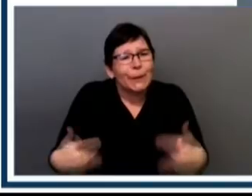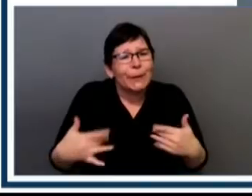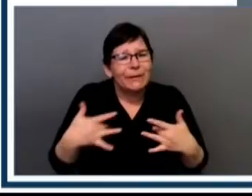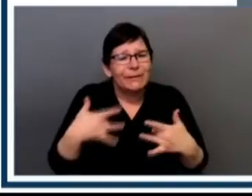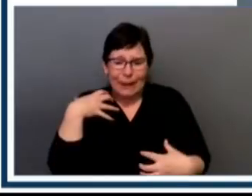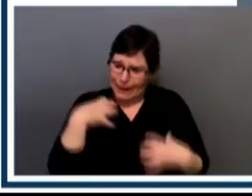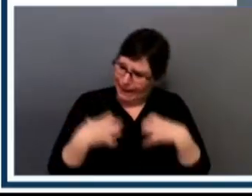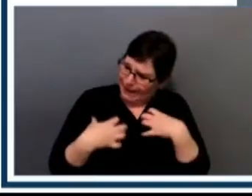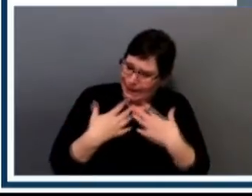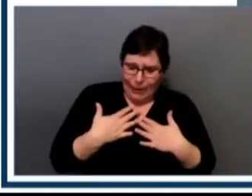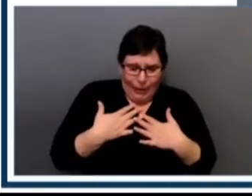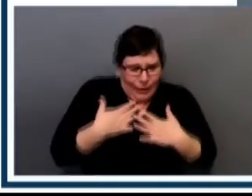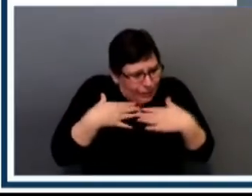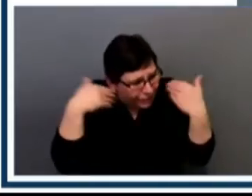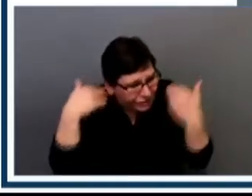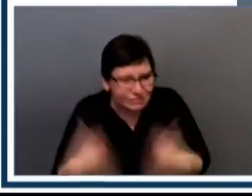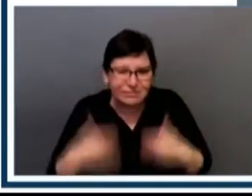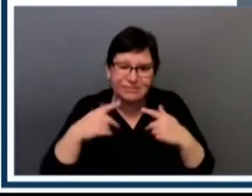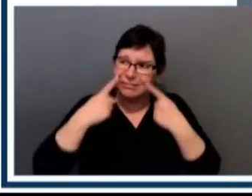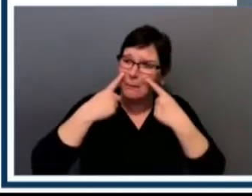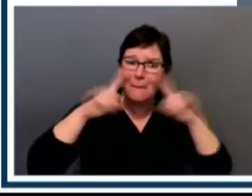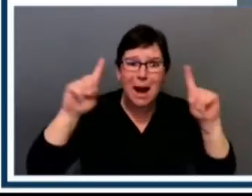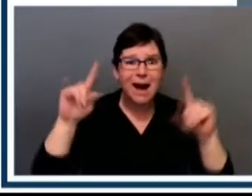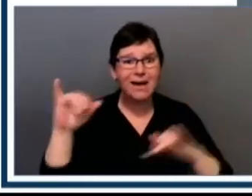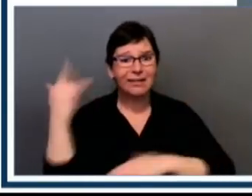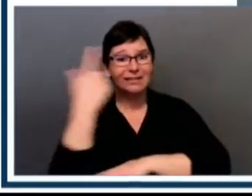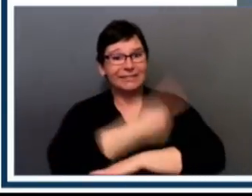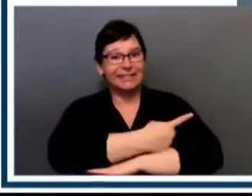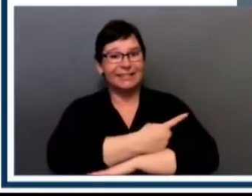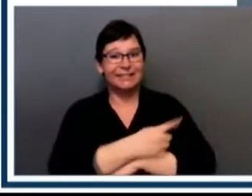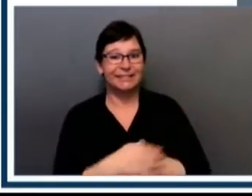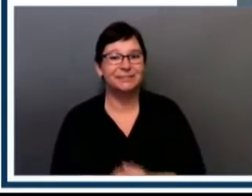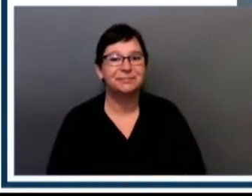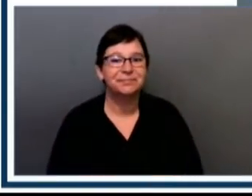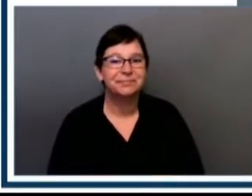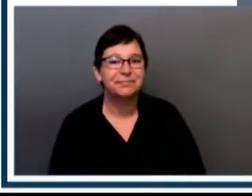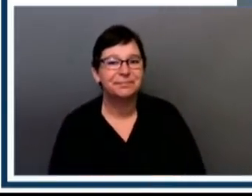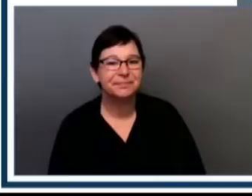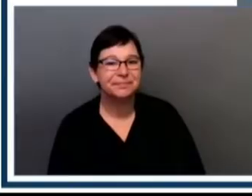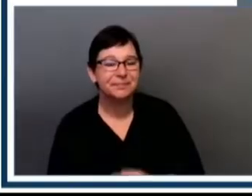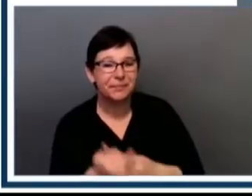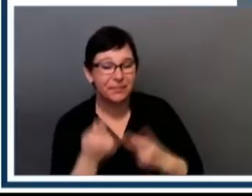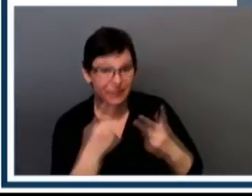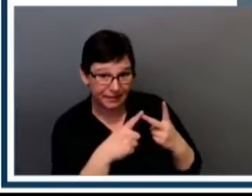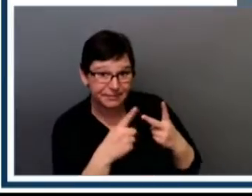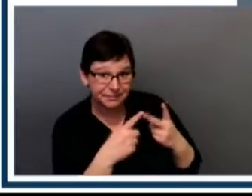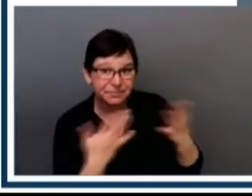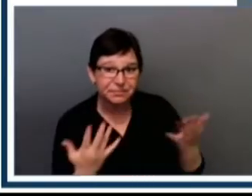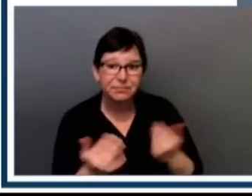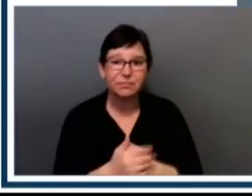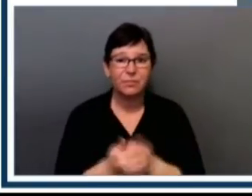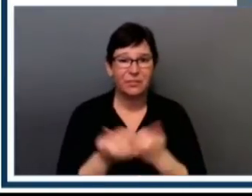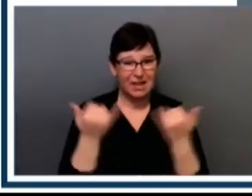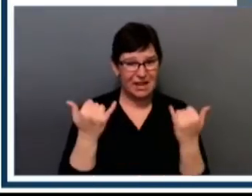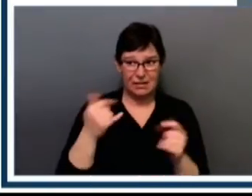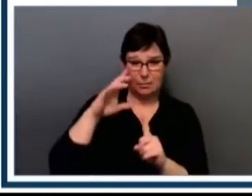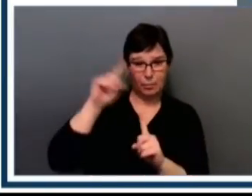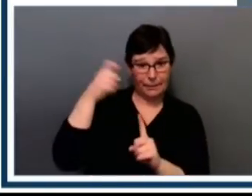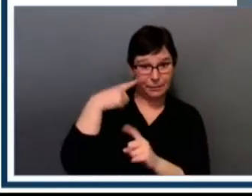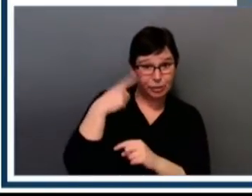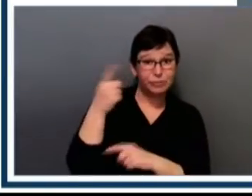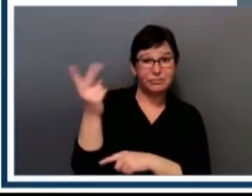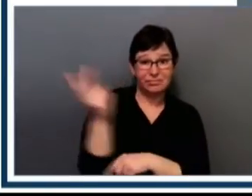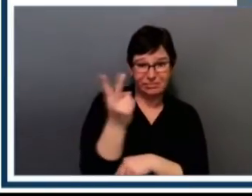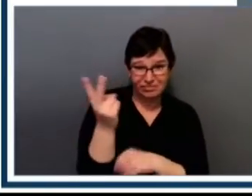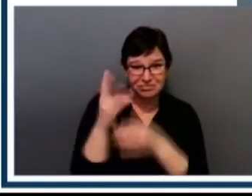division or different opinions amongst the general population, and you talked about the need to get back to